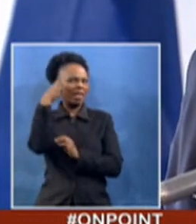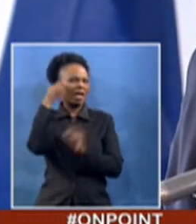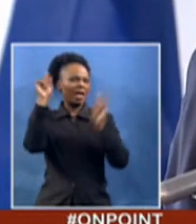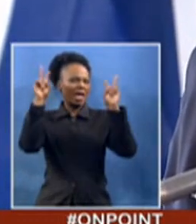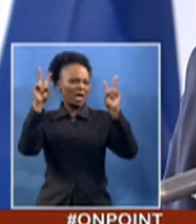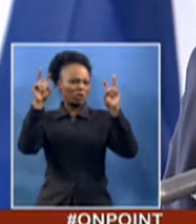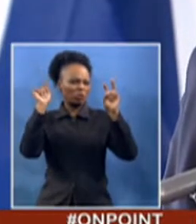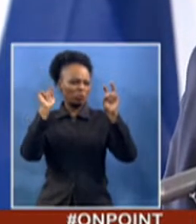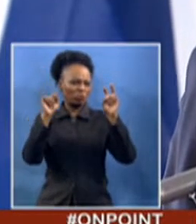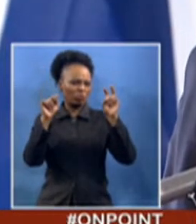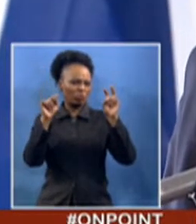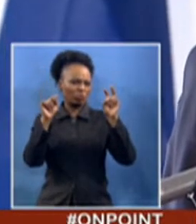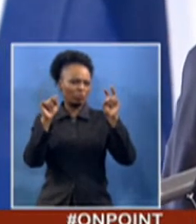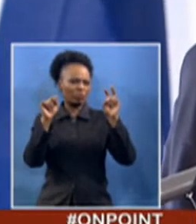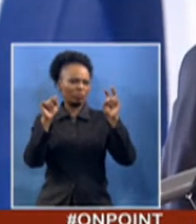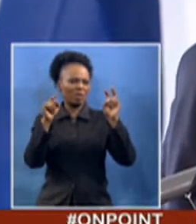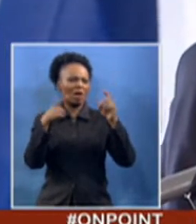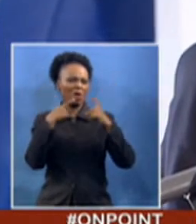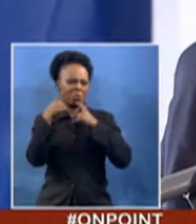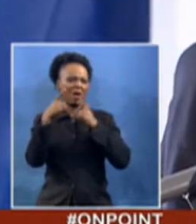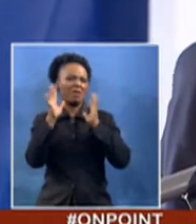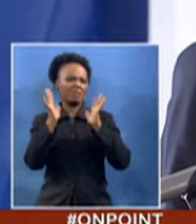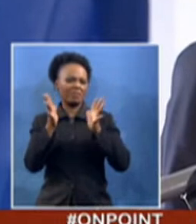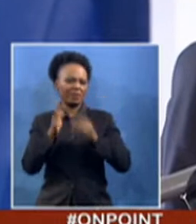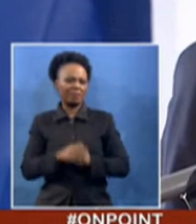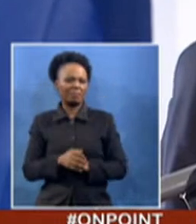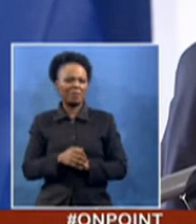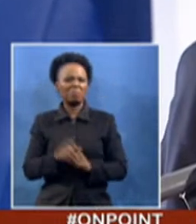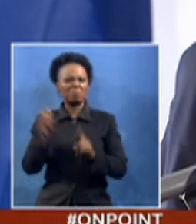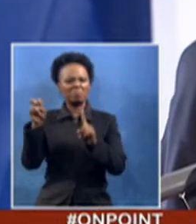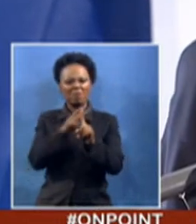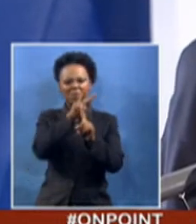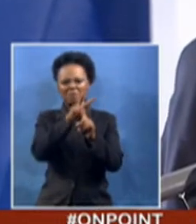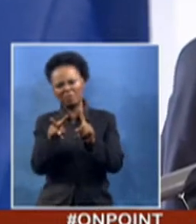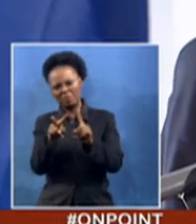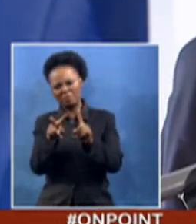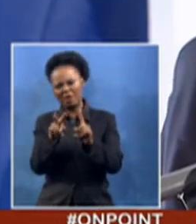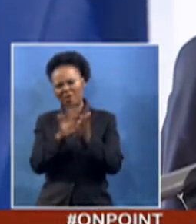raised about the vandalism in the country.